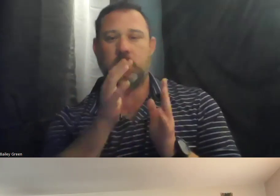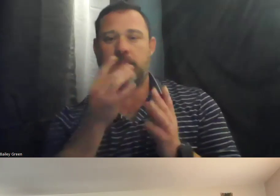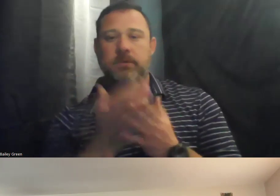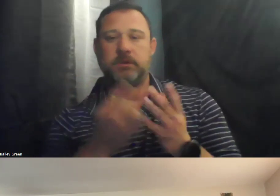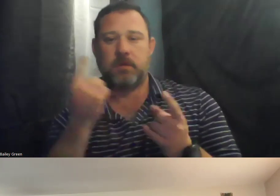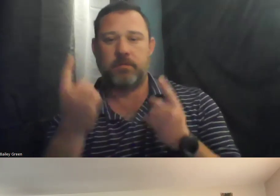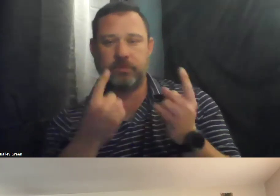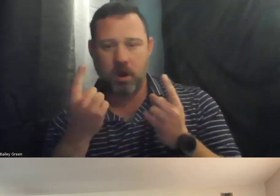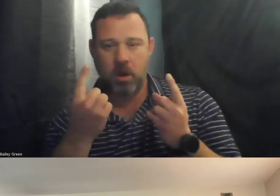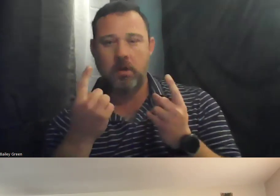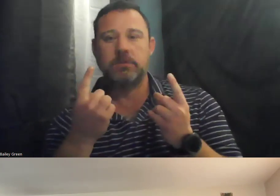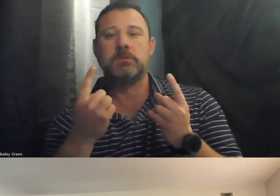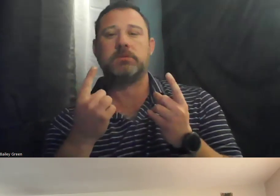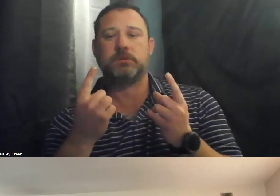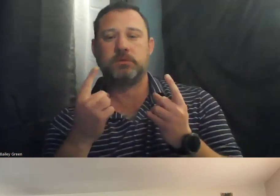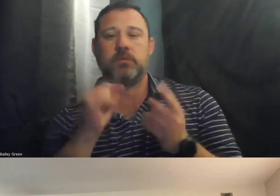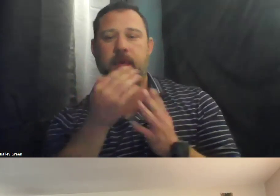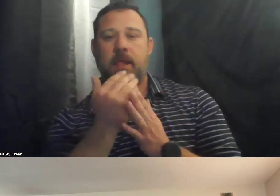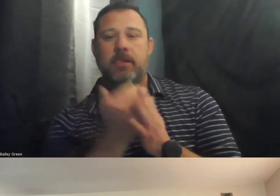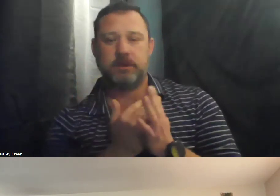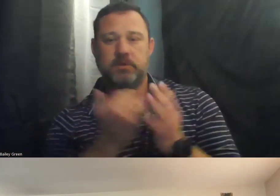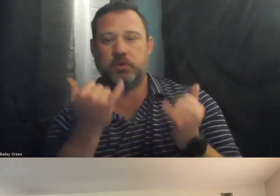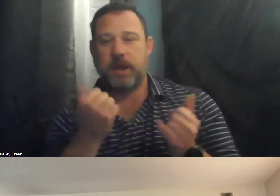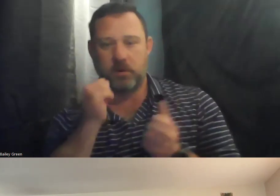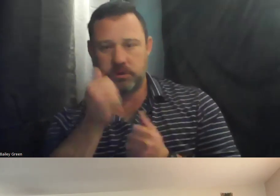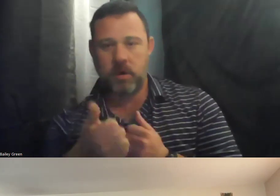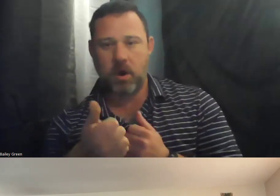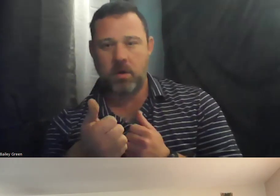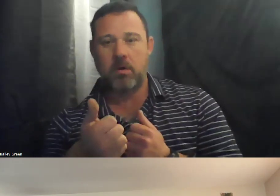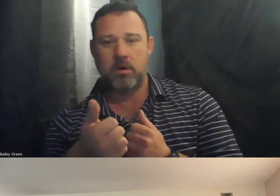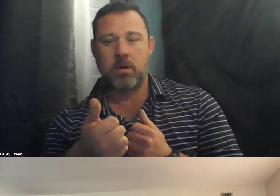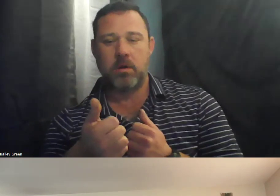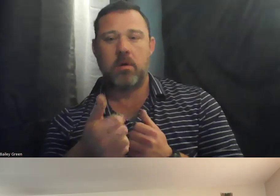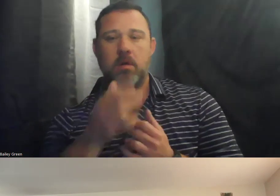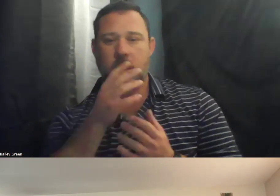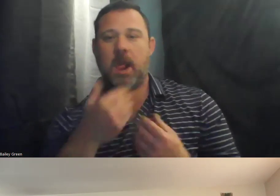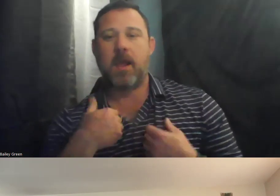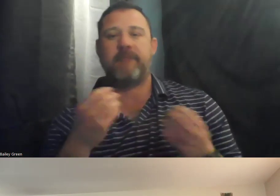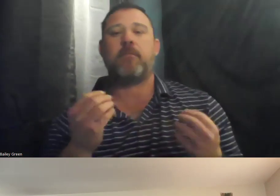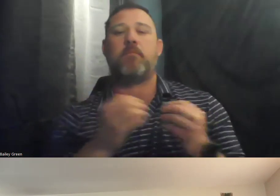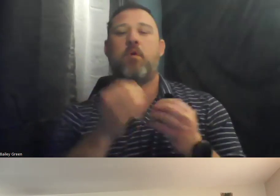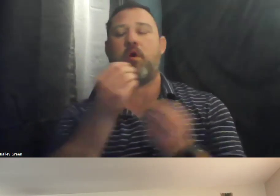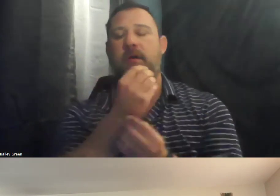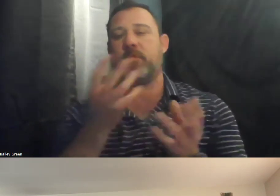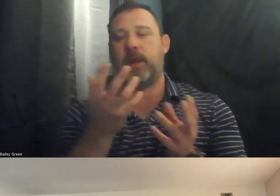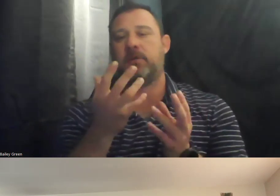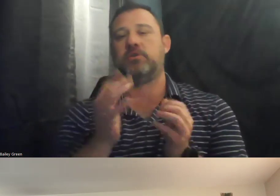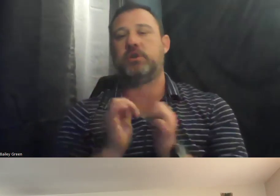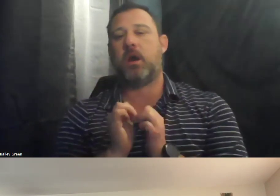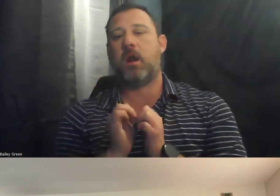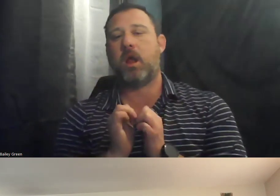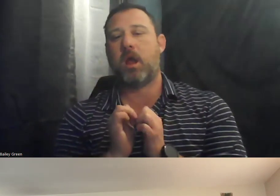thoughts to that list today or tomorrow. That's going to have a little bit more information about how